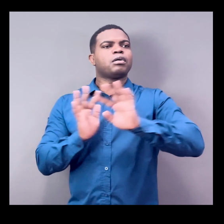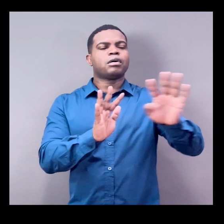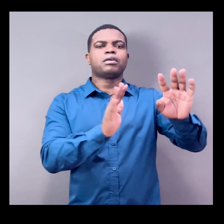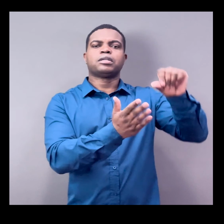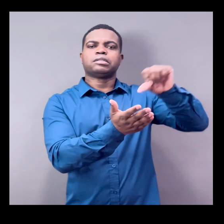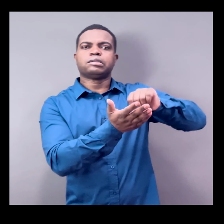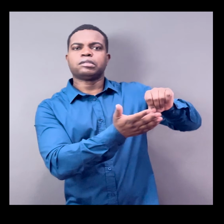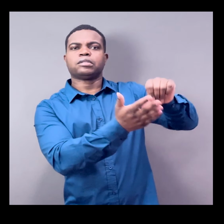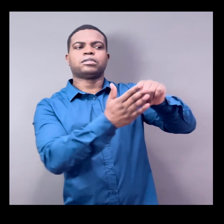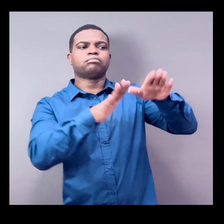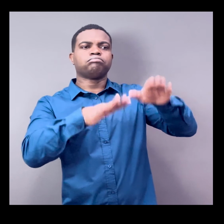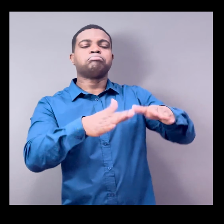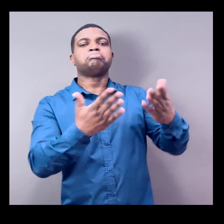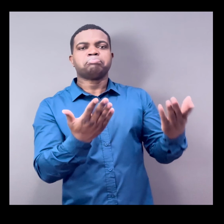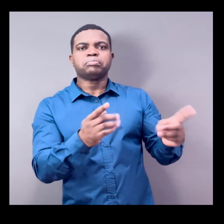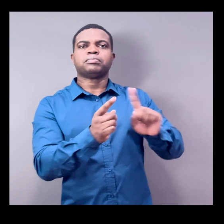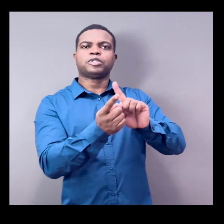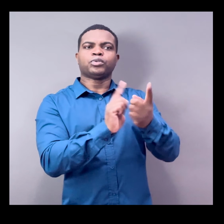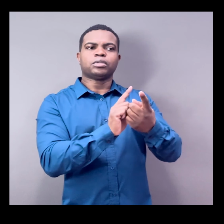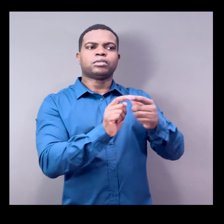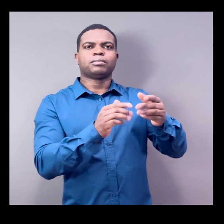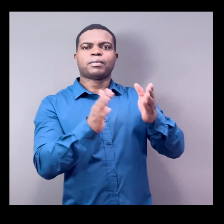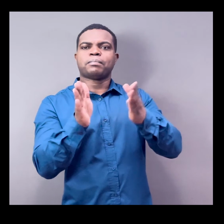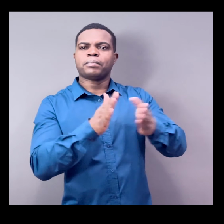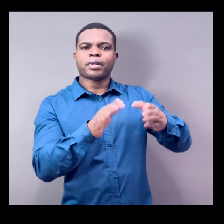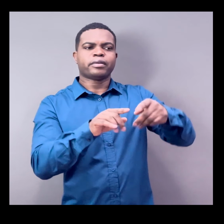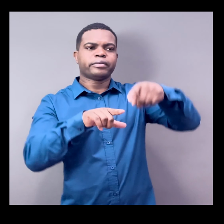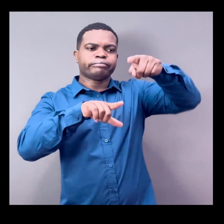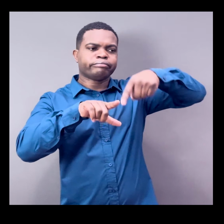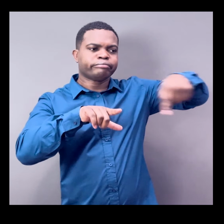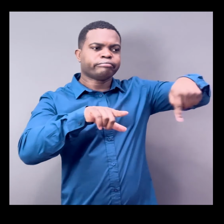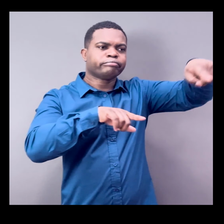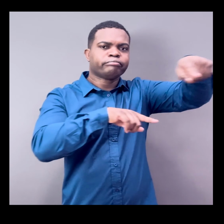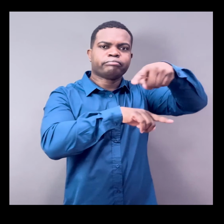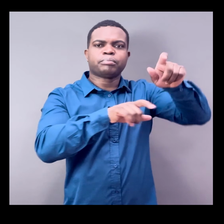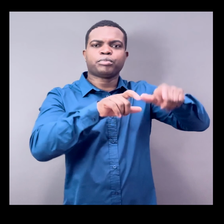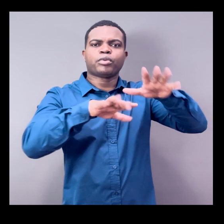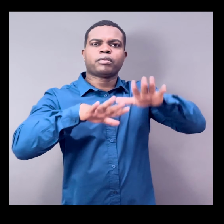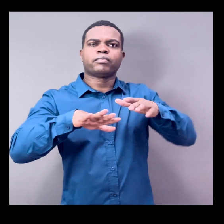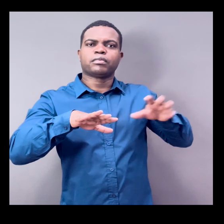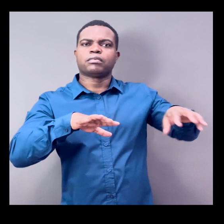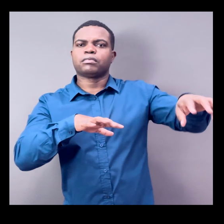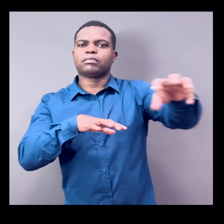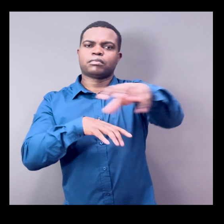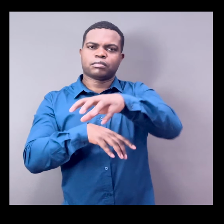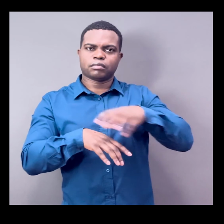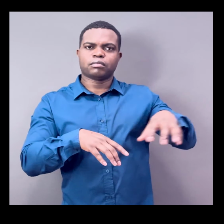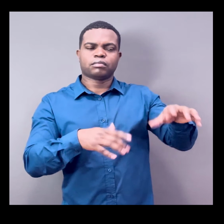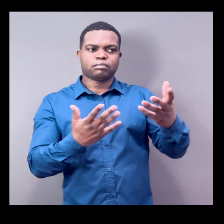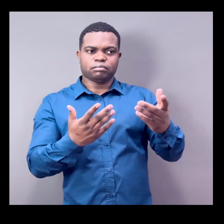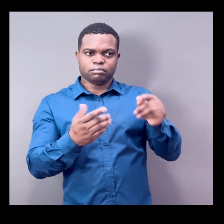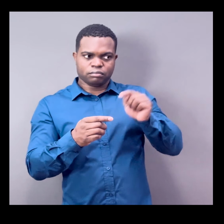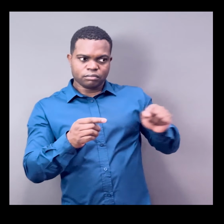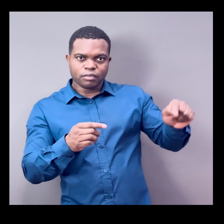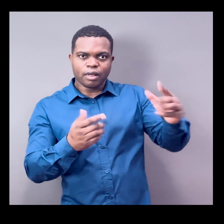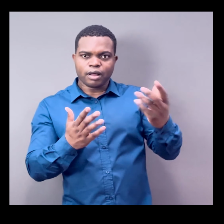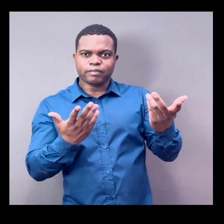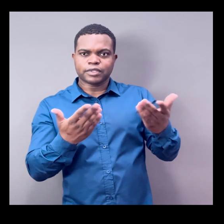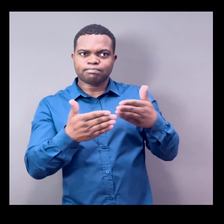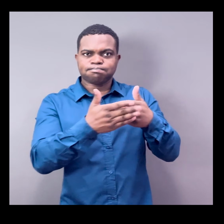and reformers, they recognized the need for community involvement in urban development to address the challenges